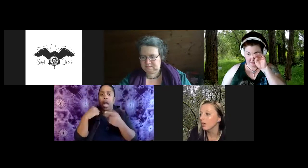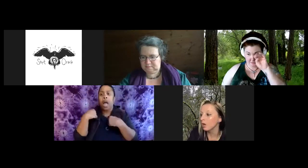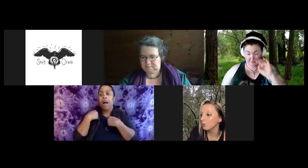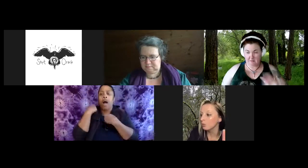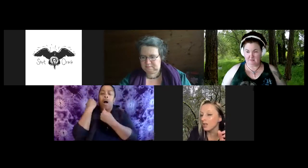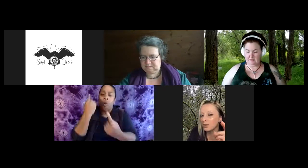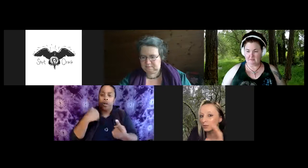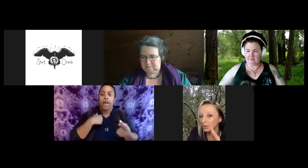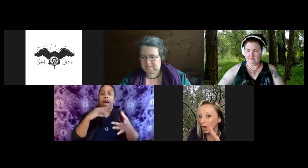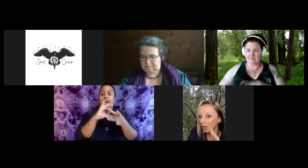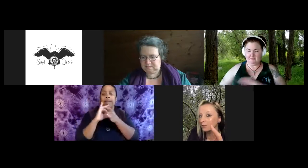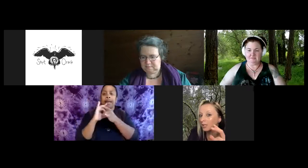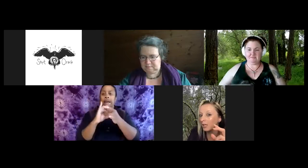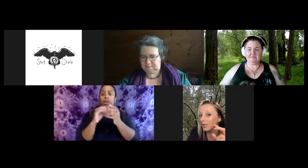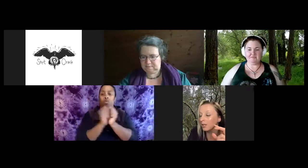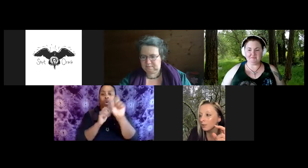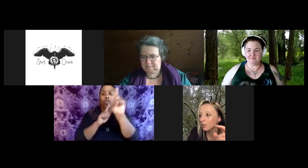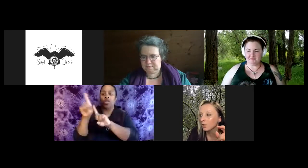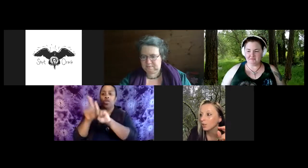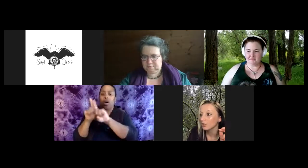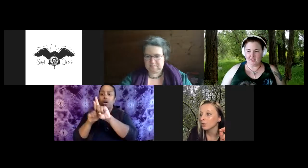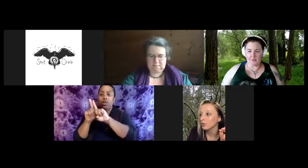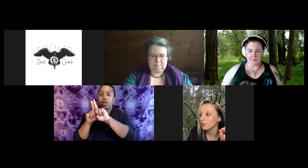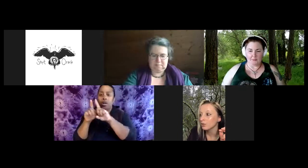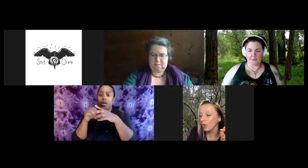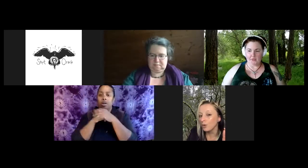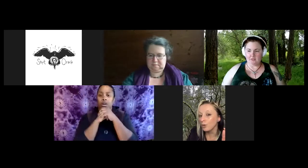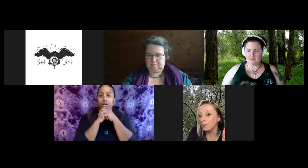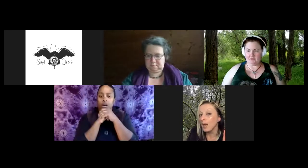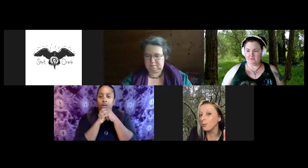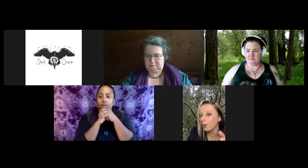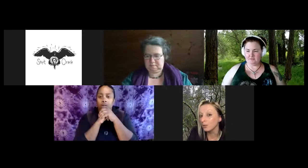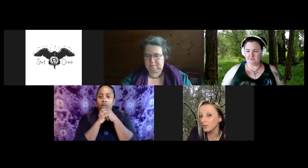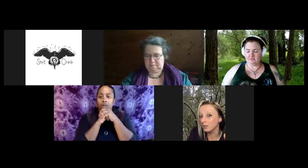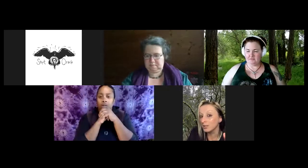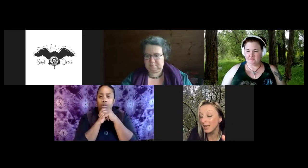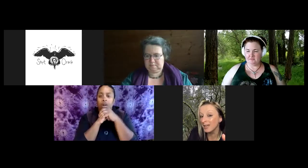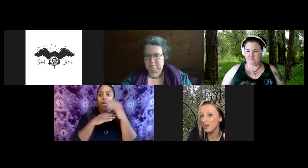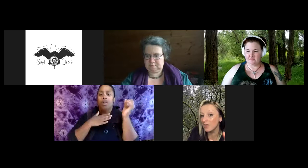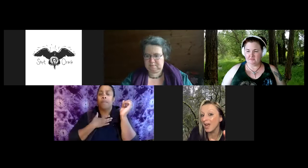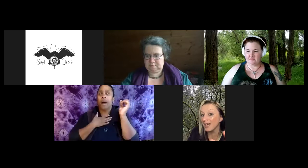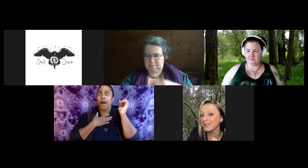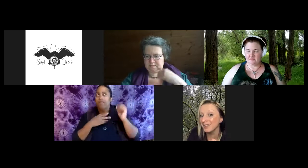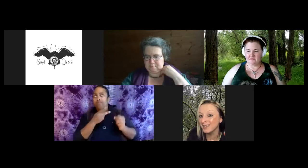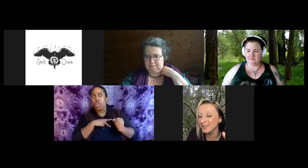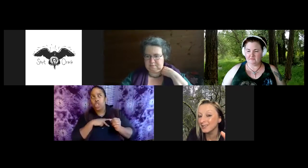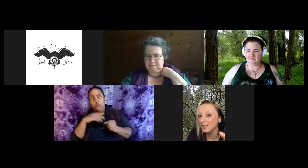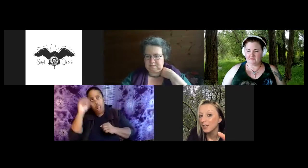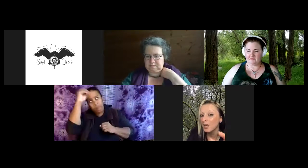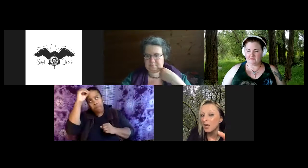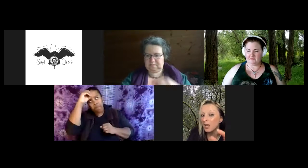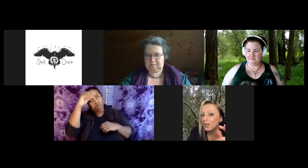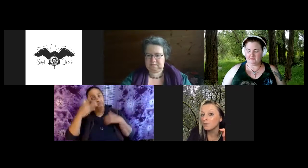connection with the stars. And so my personal take on that